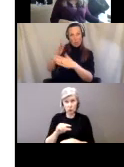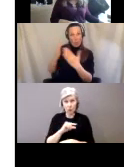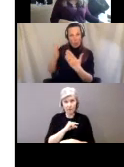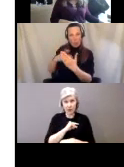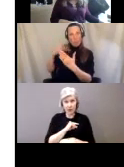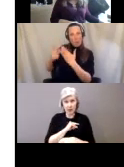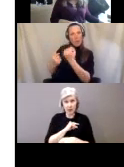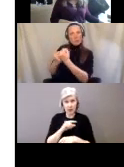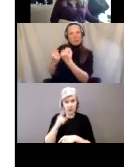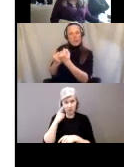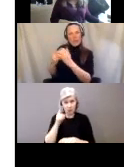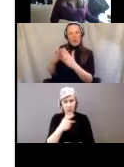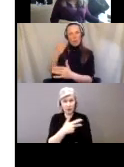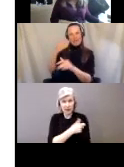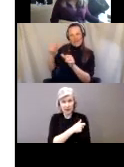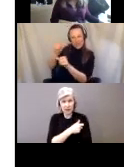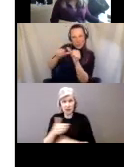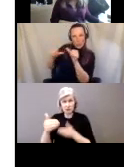do we demonstrate this when we try to book?